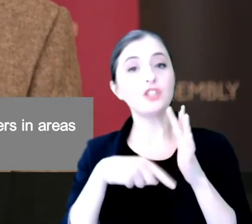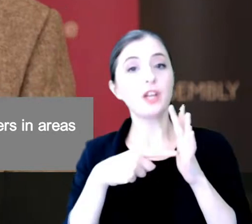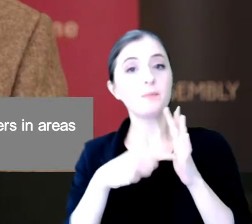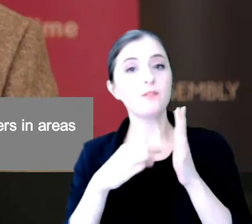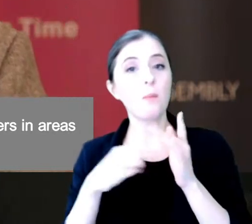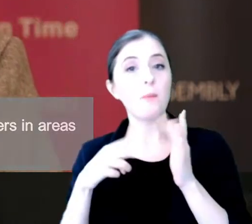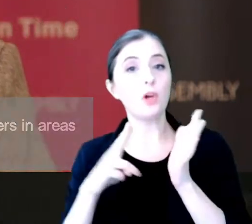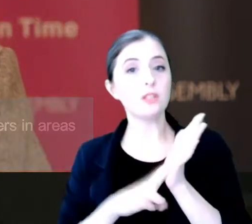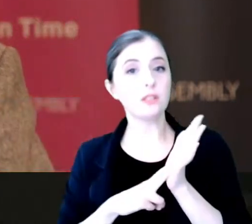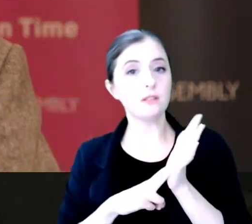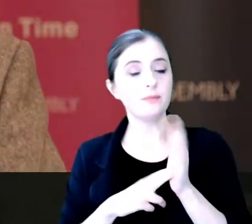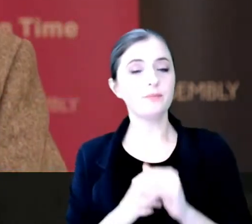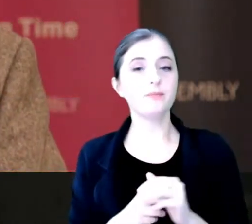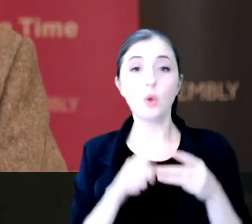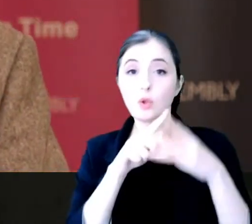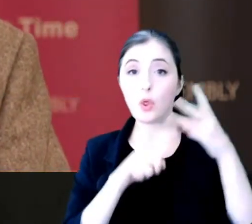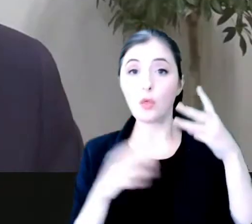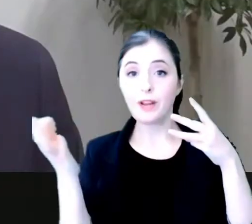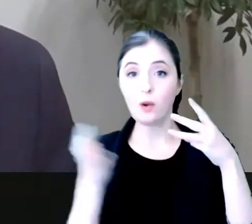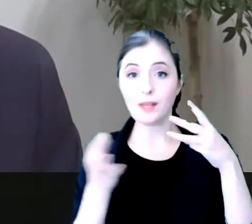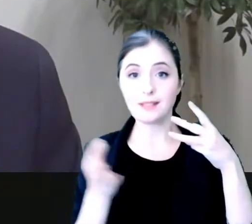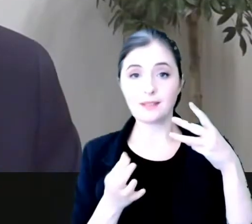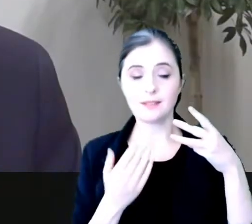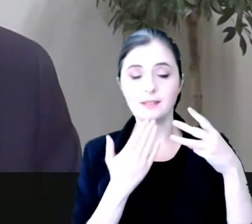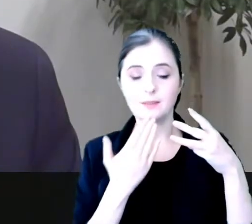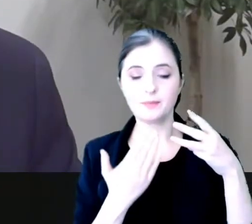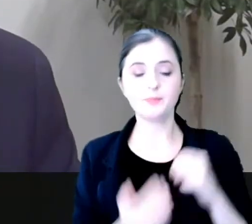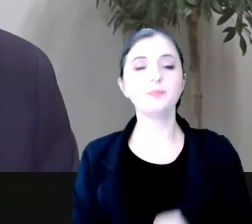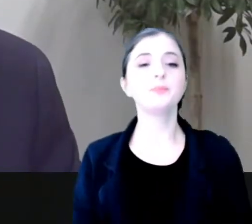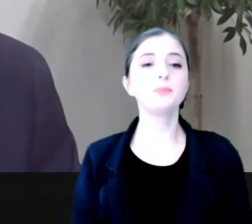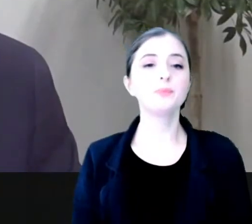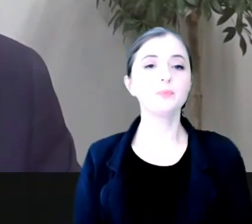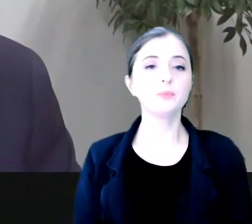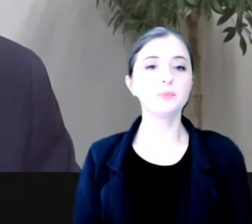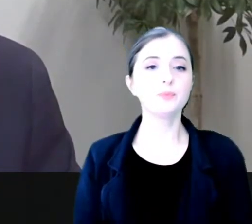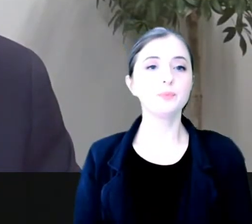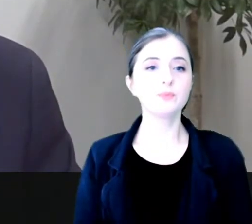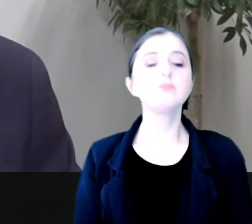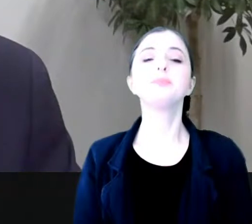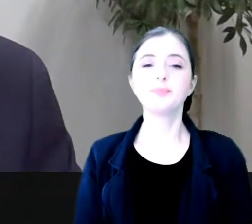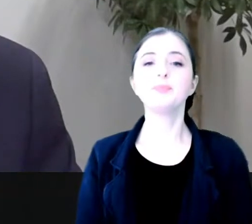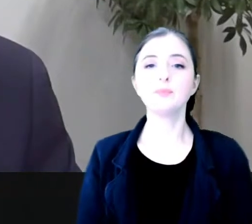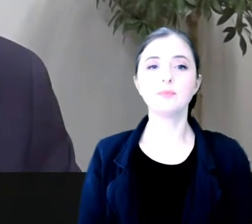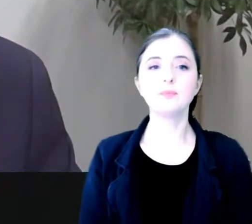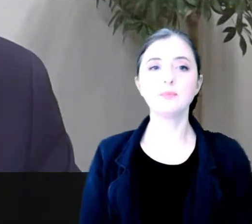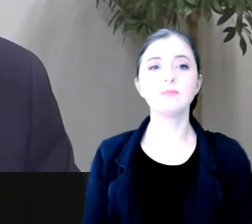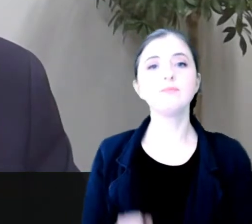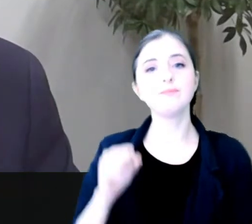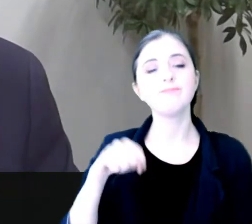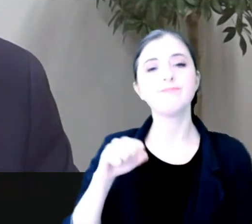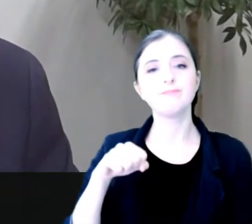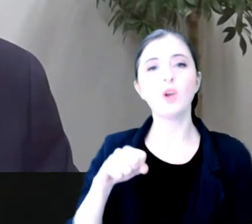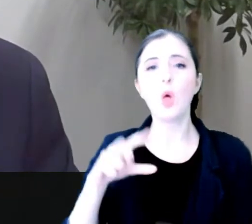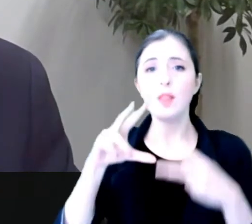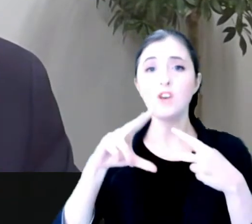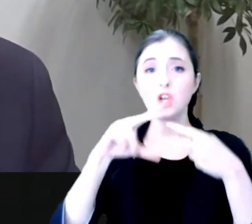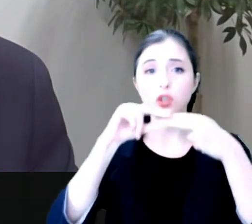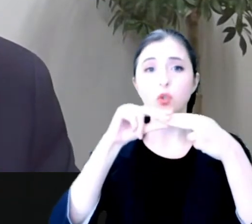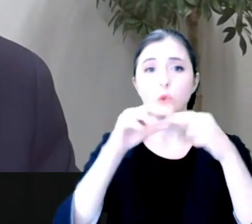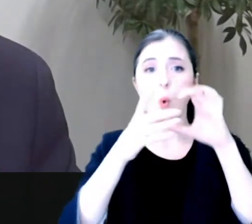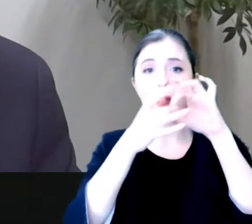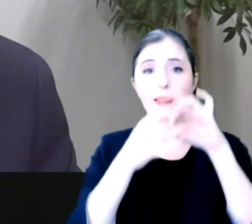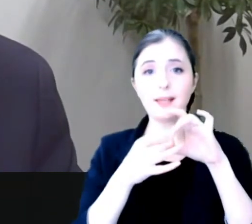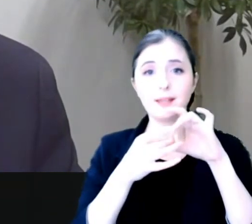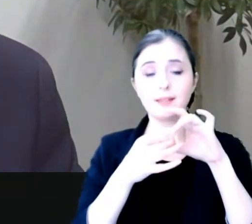questions for you. Yeah, thanks, Navin. The first two questions are linked. Firstly, Aidan, just I spent a